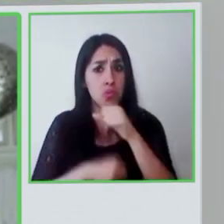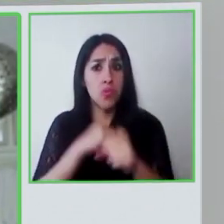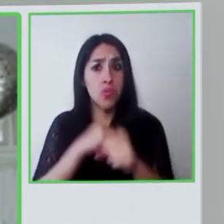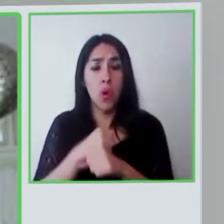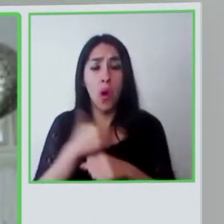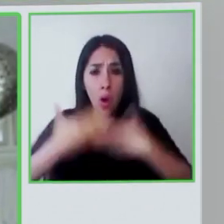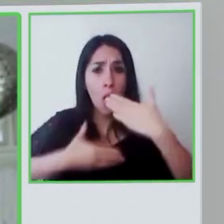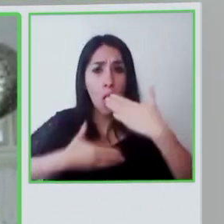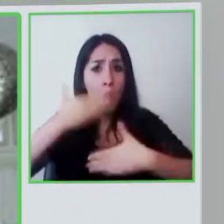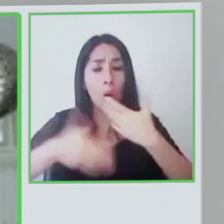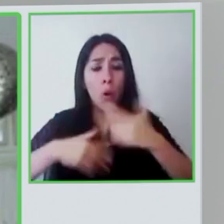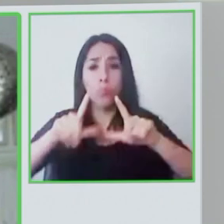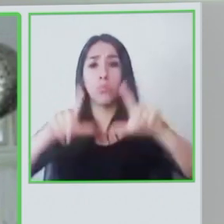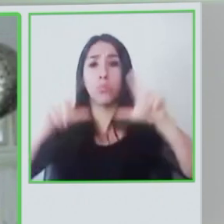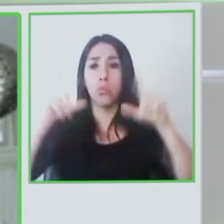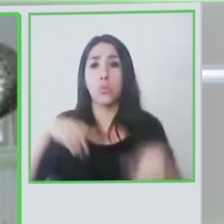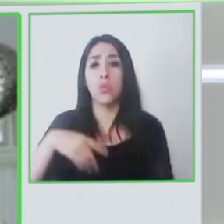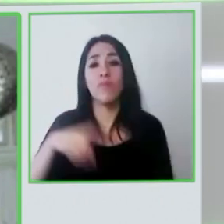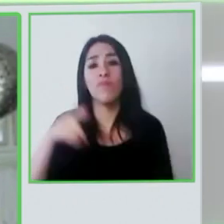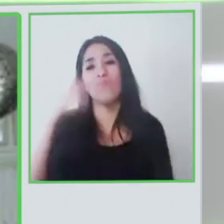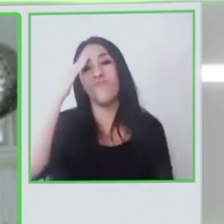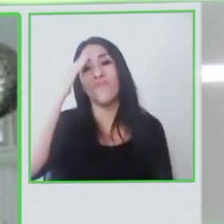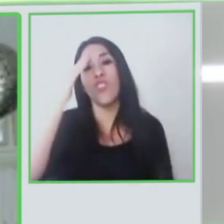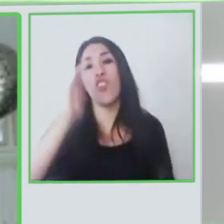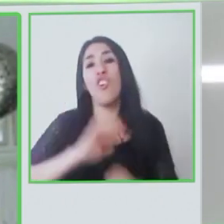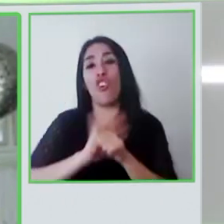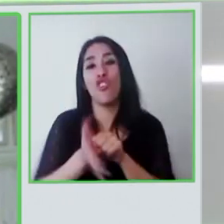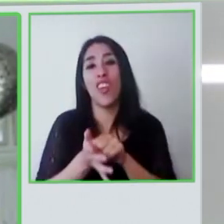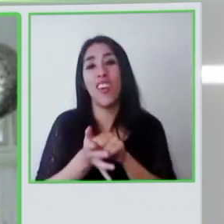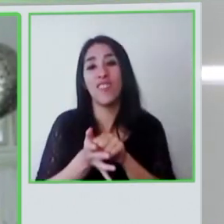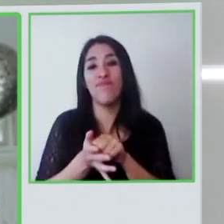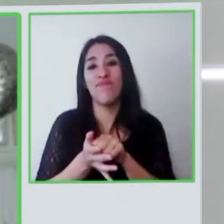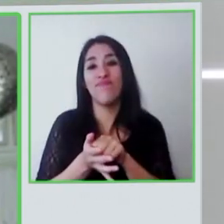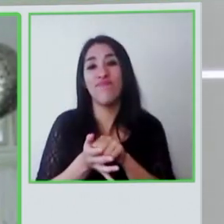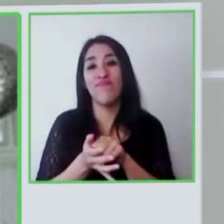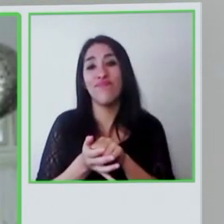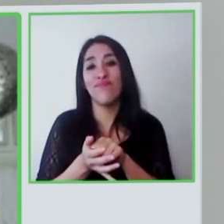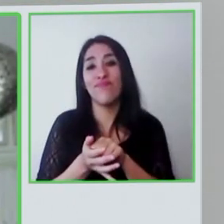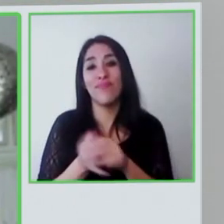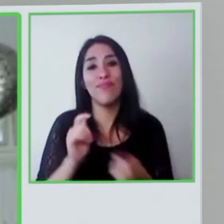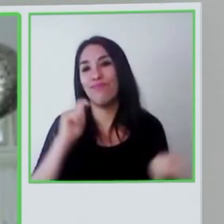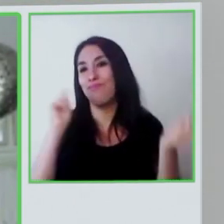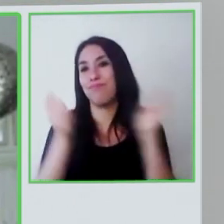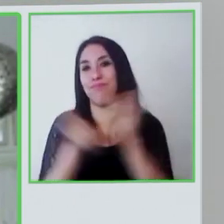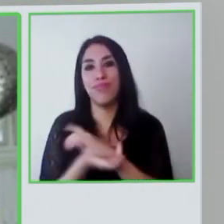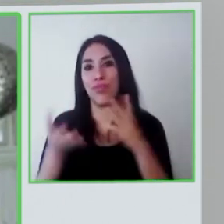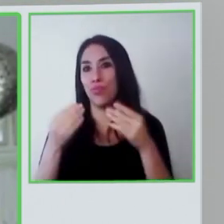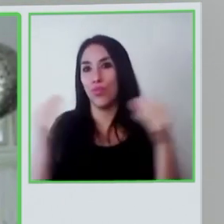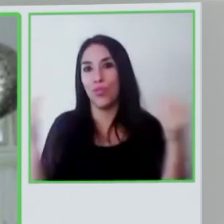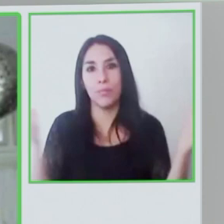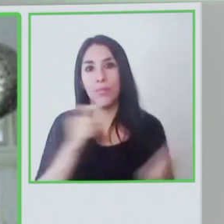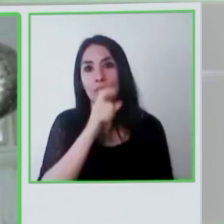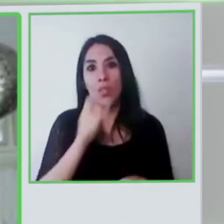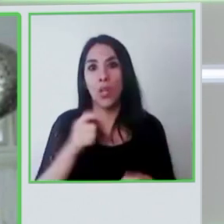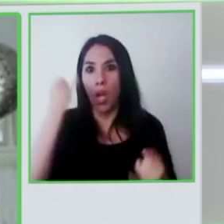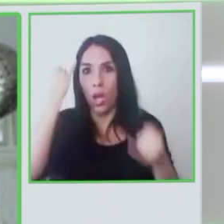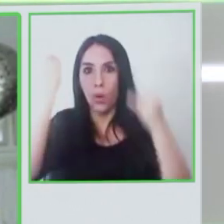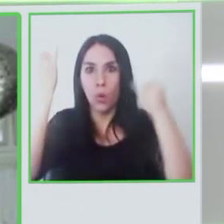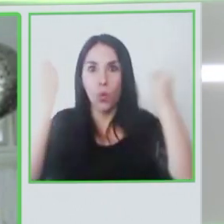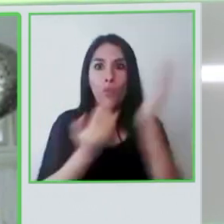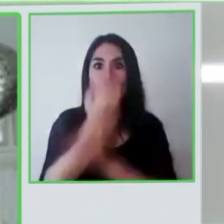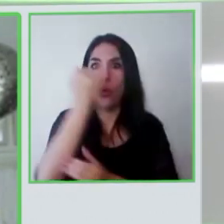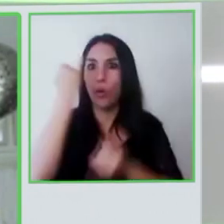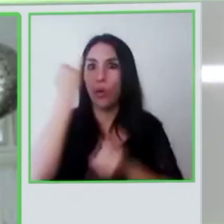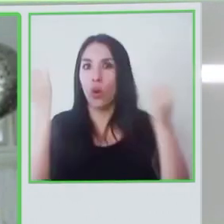happen in 2 years because of COVID-19. And this has meant that many have become